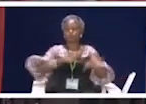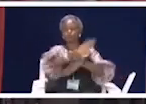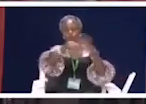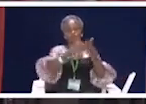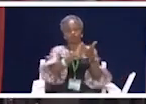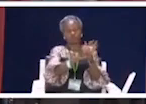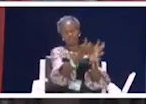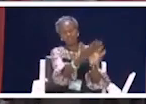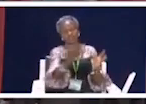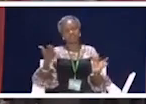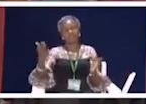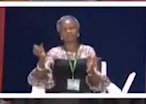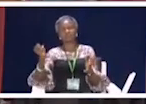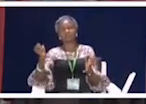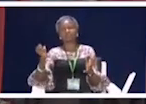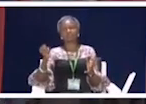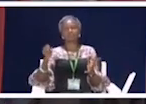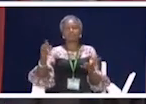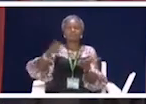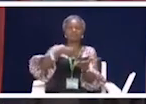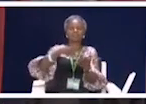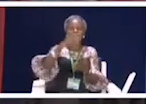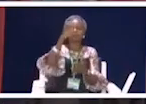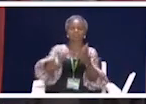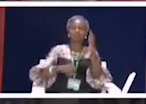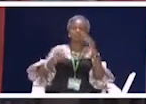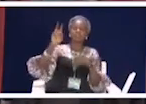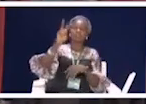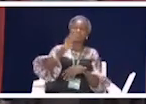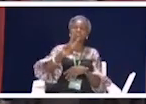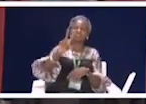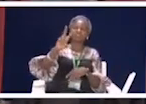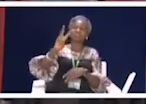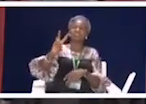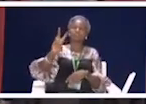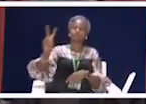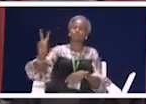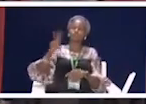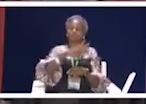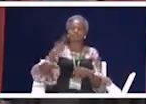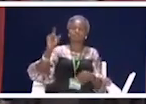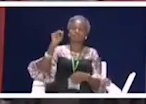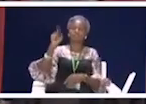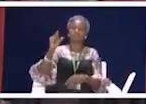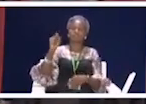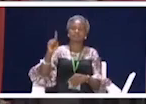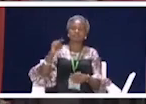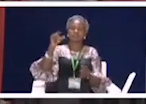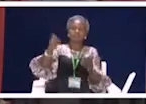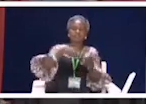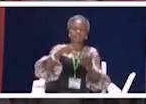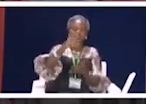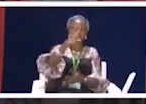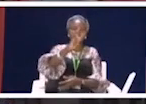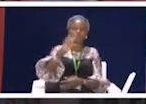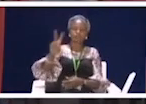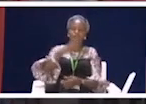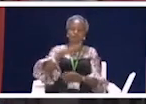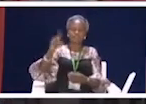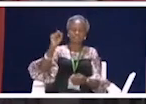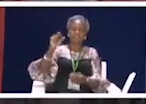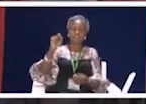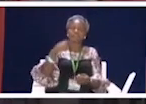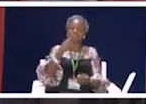things. Psalm chapter 62, verse 11. Psalm 62 verse 11 tells me